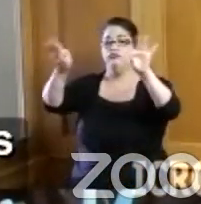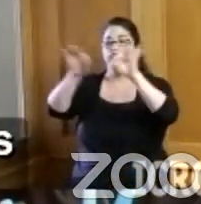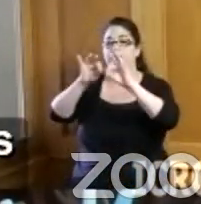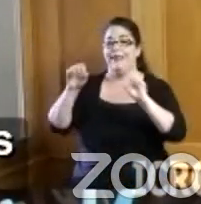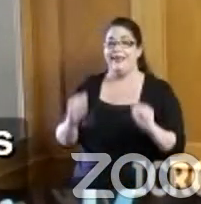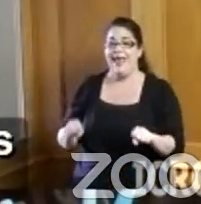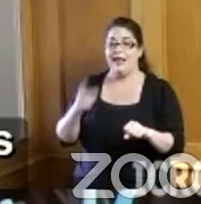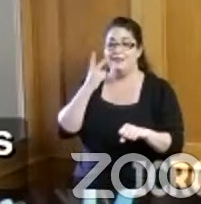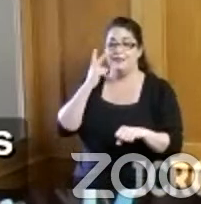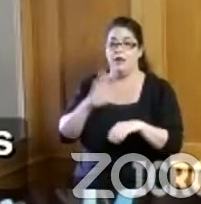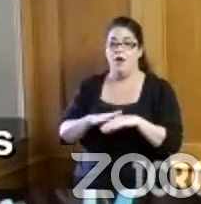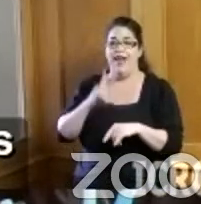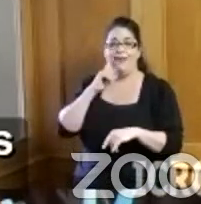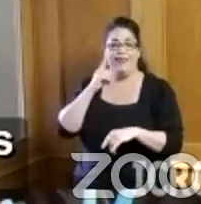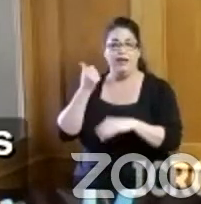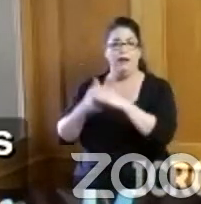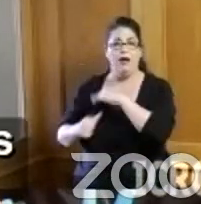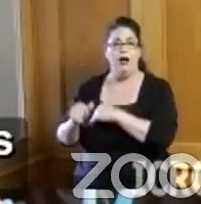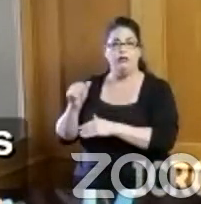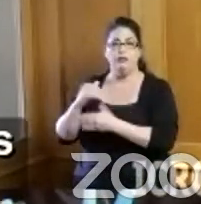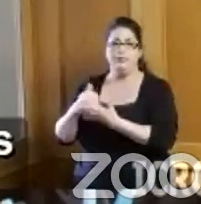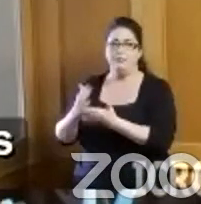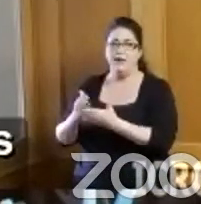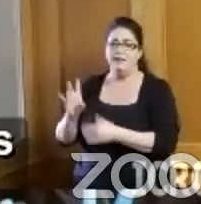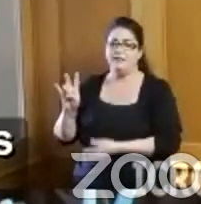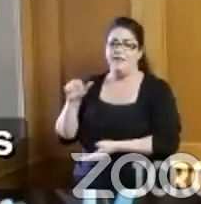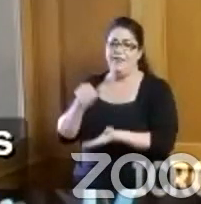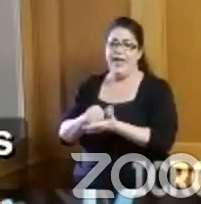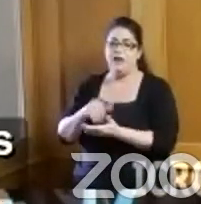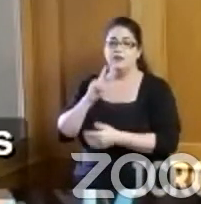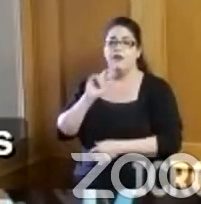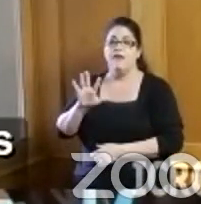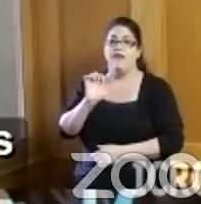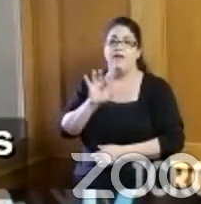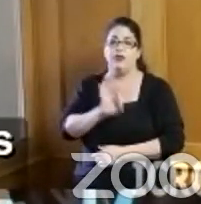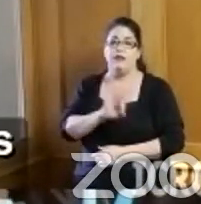in under budget. I believe we had $700,000 budgeted for it. It's